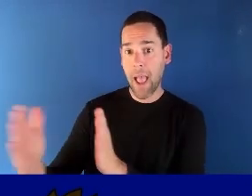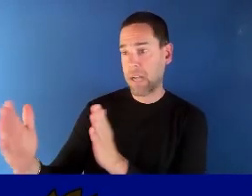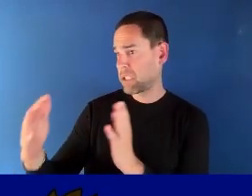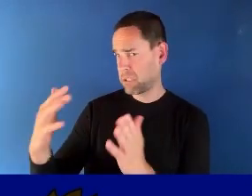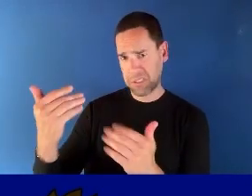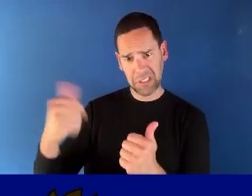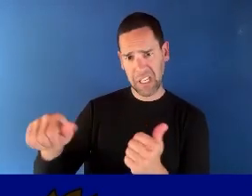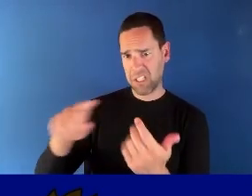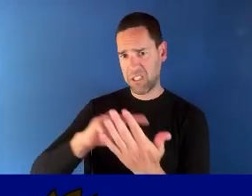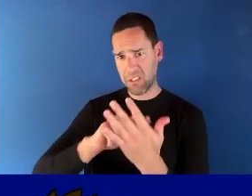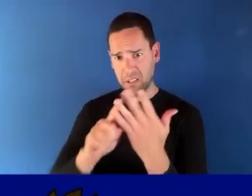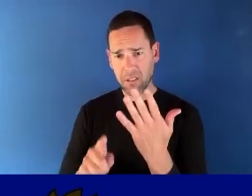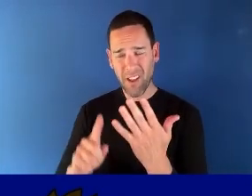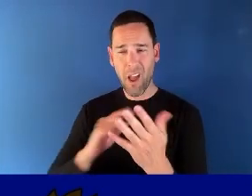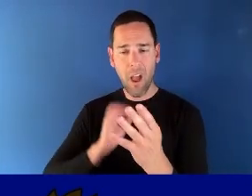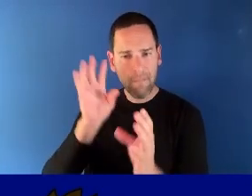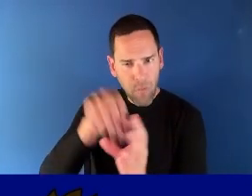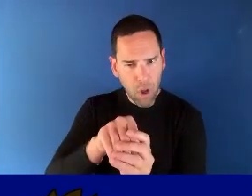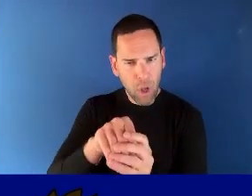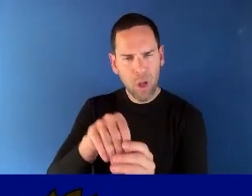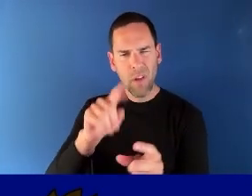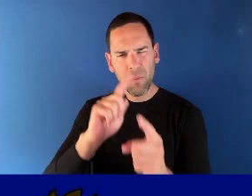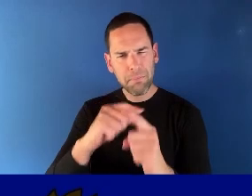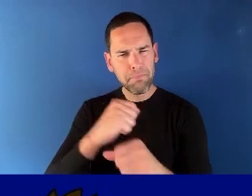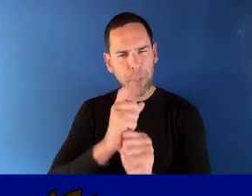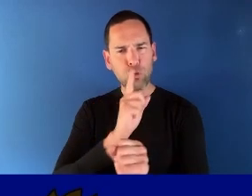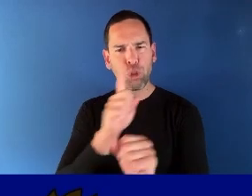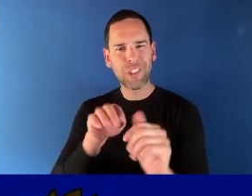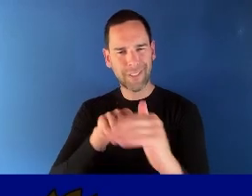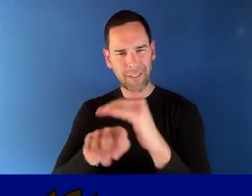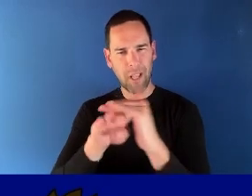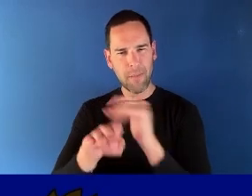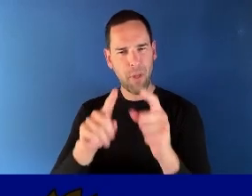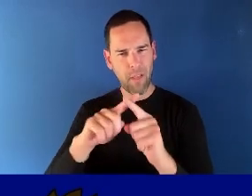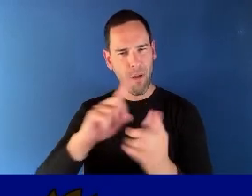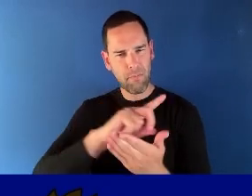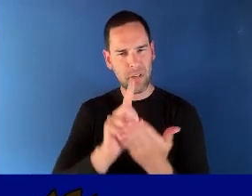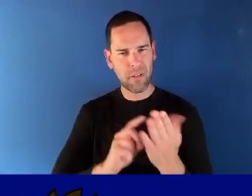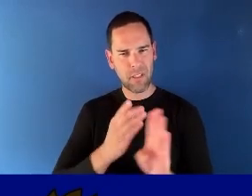planning and overall legislation in our education.